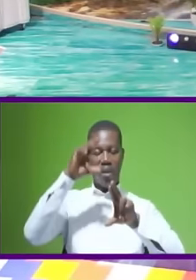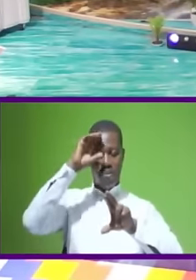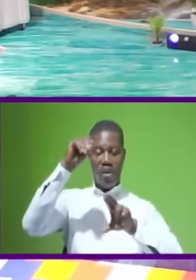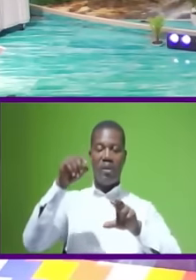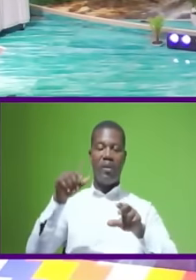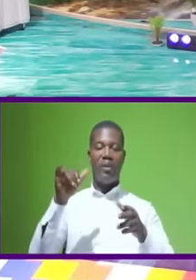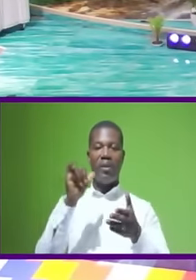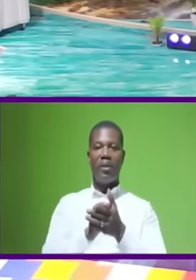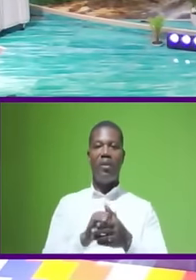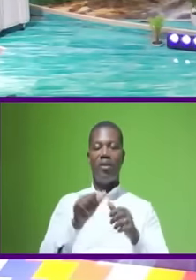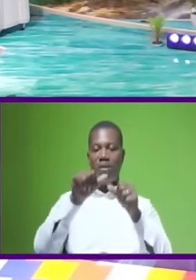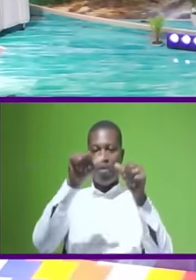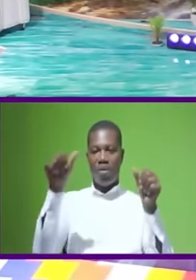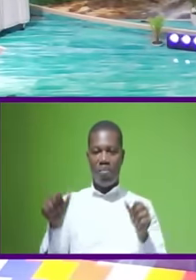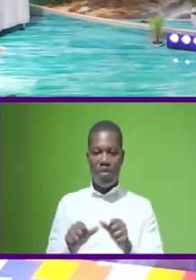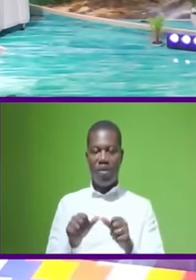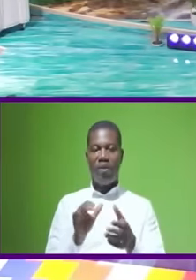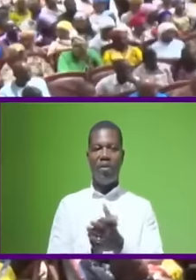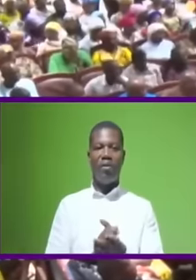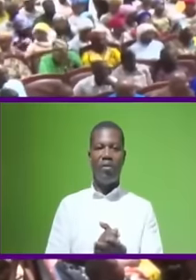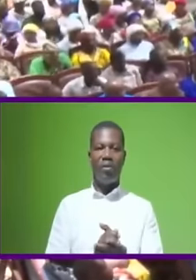well,